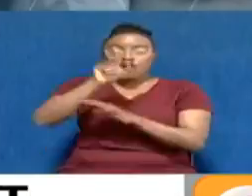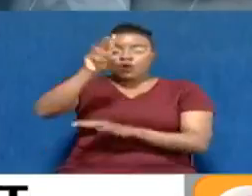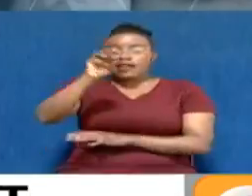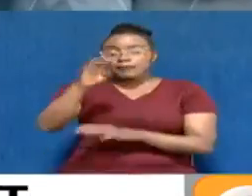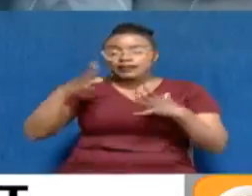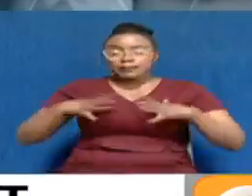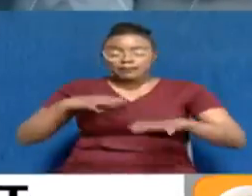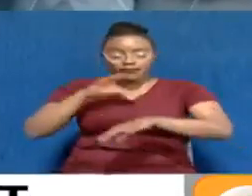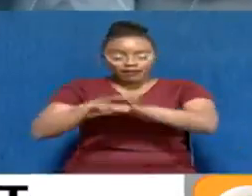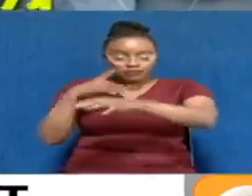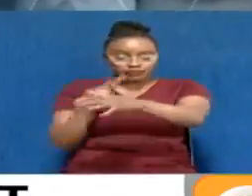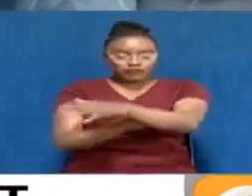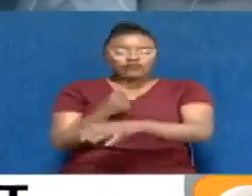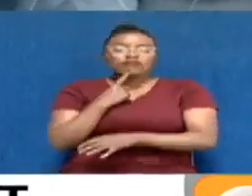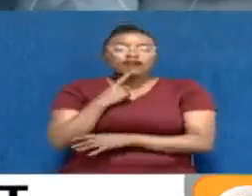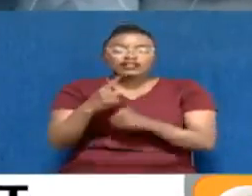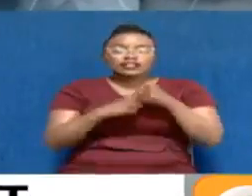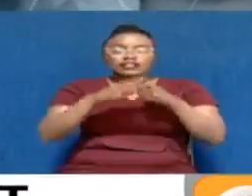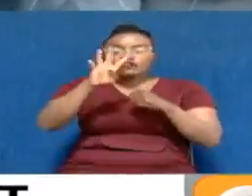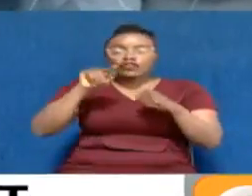of the COVID-19 vaccine,